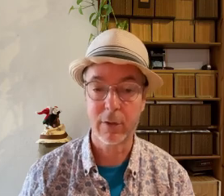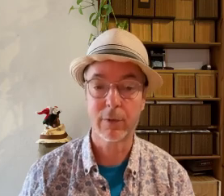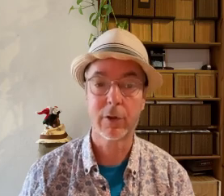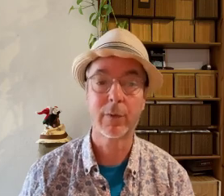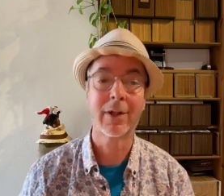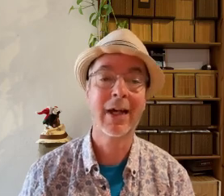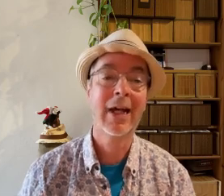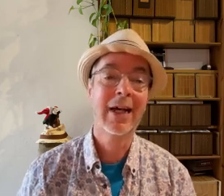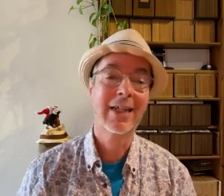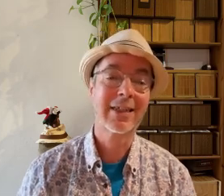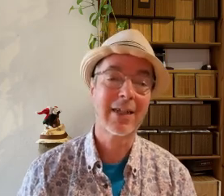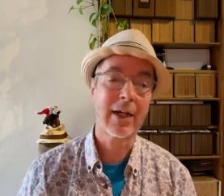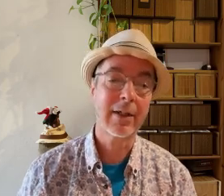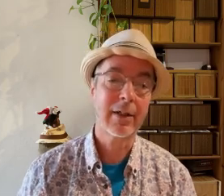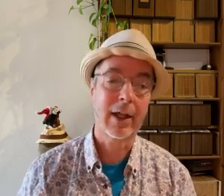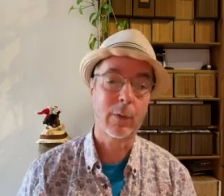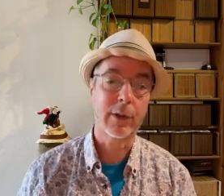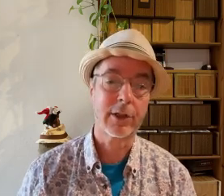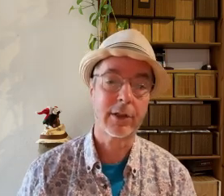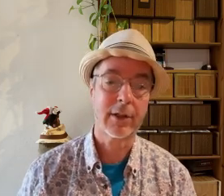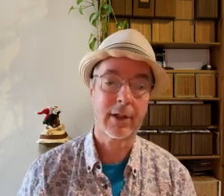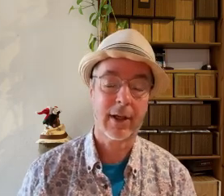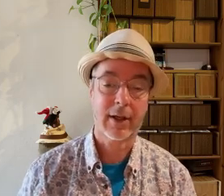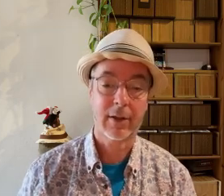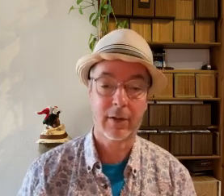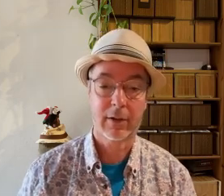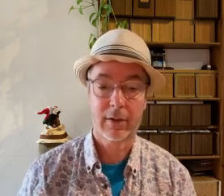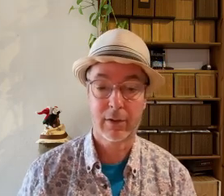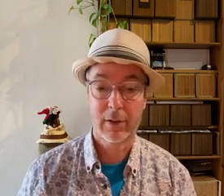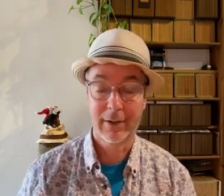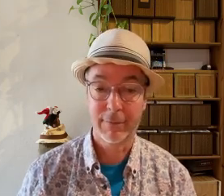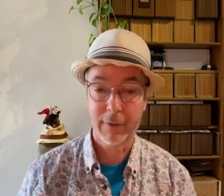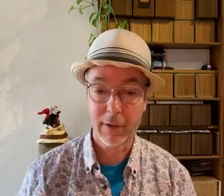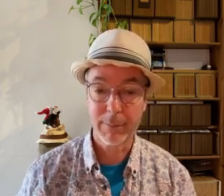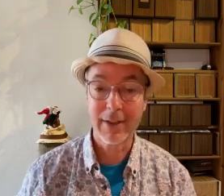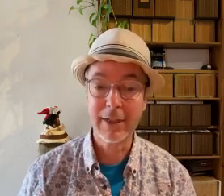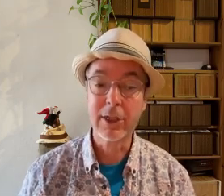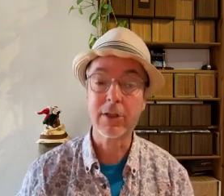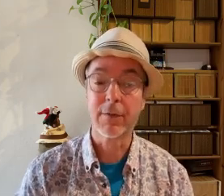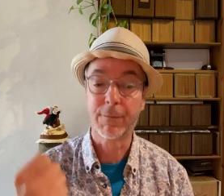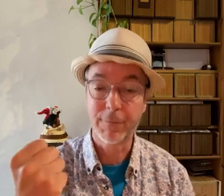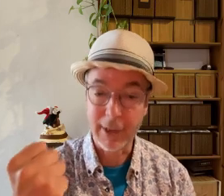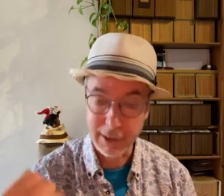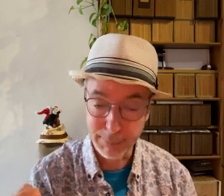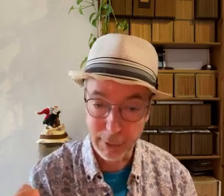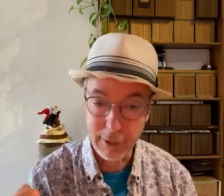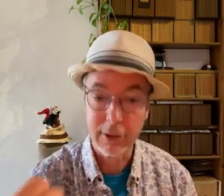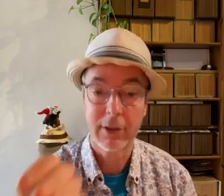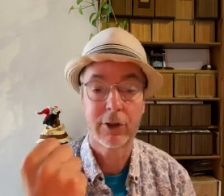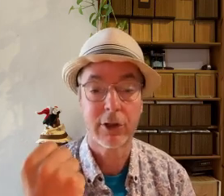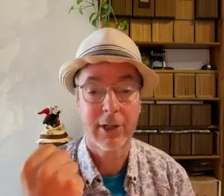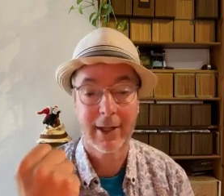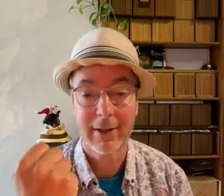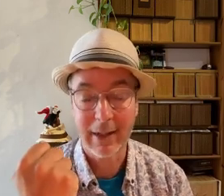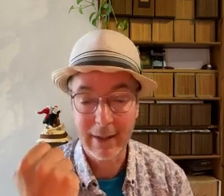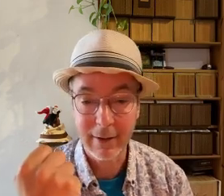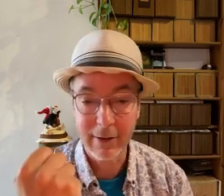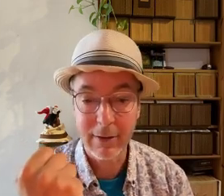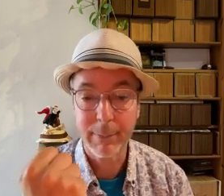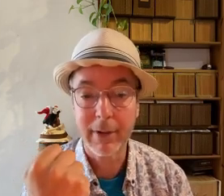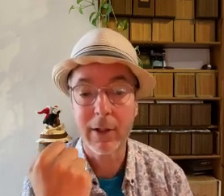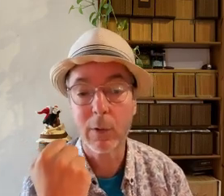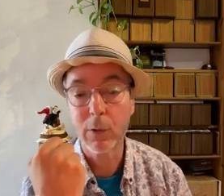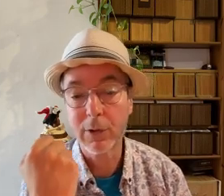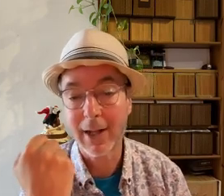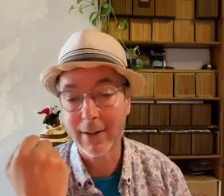on its own. So the sign language that I developed is the fixed points, just like the